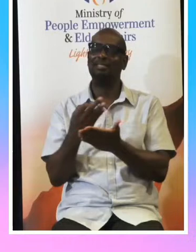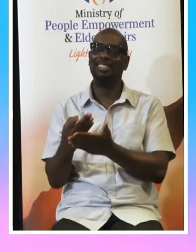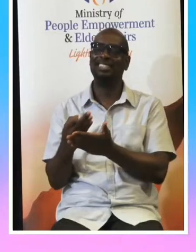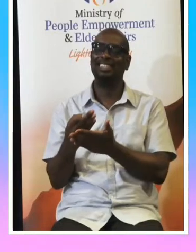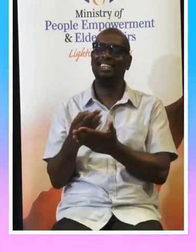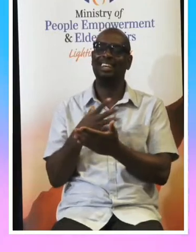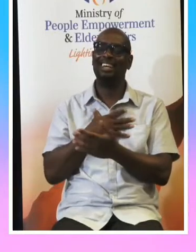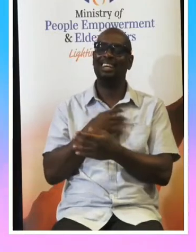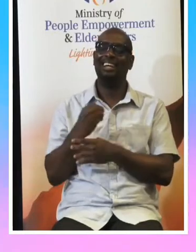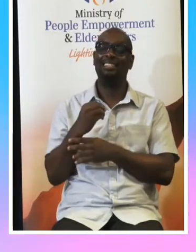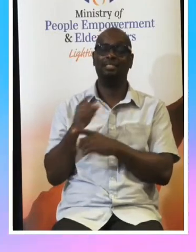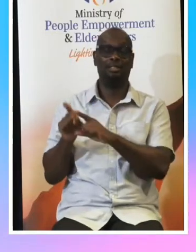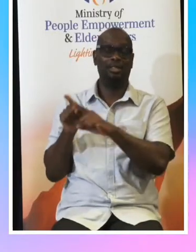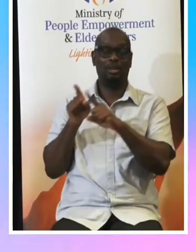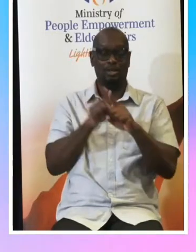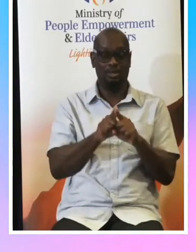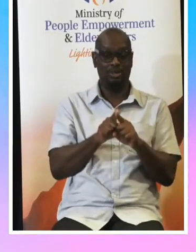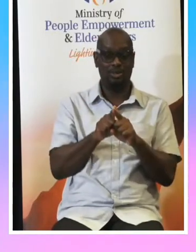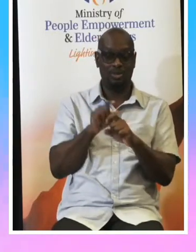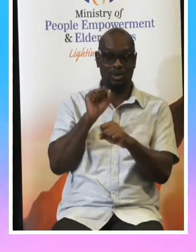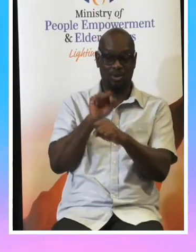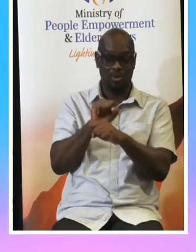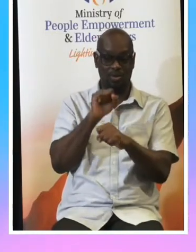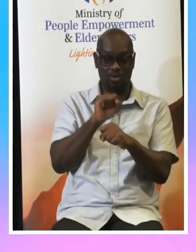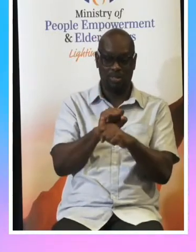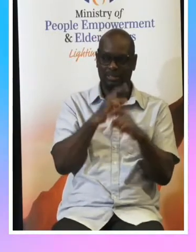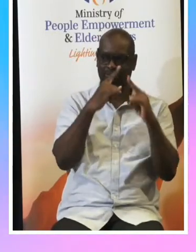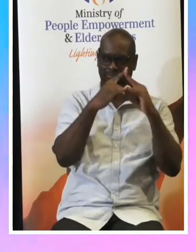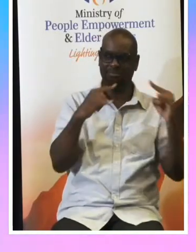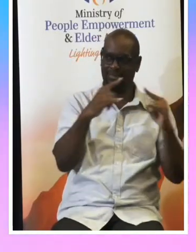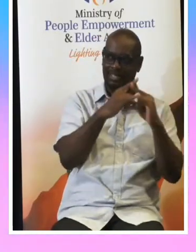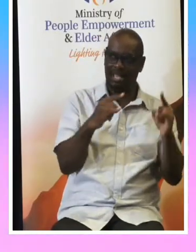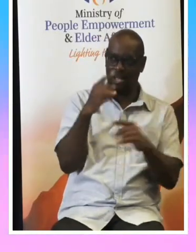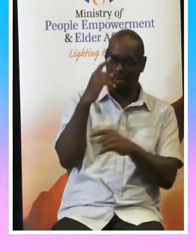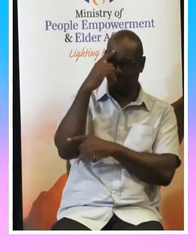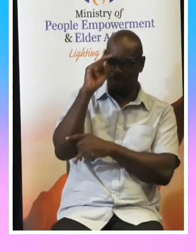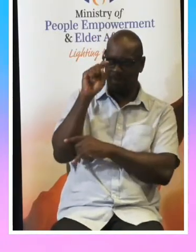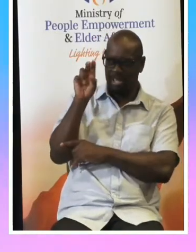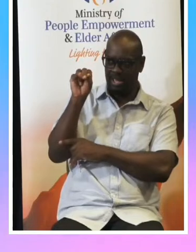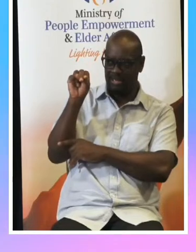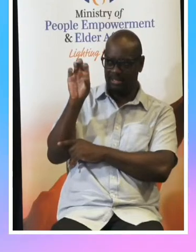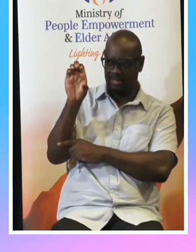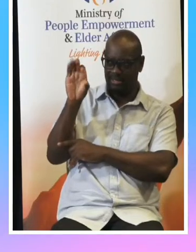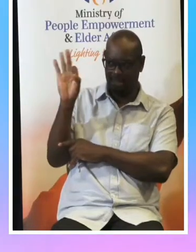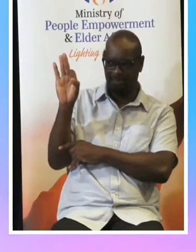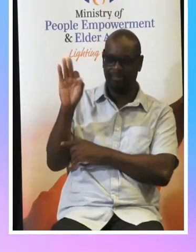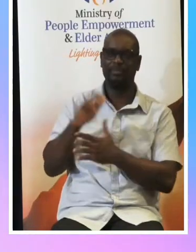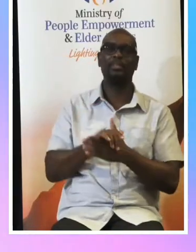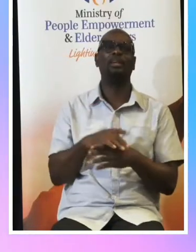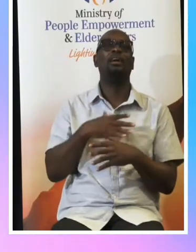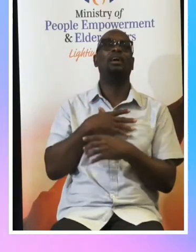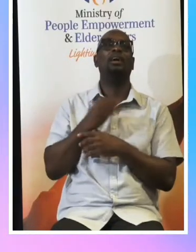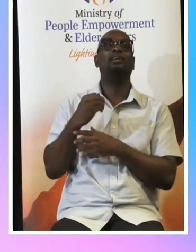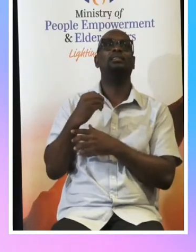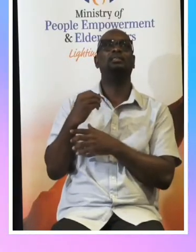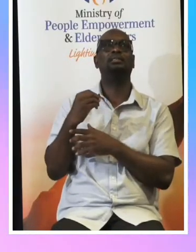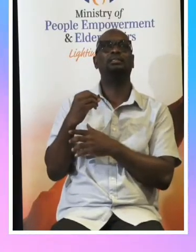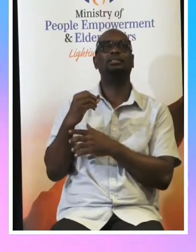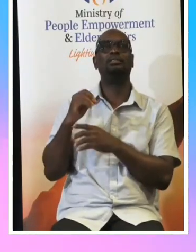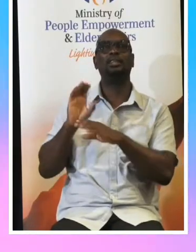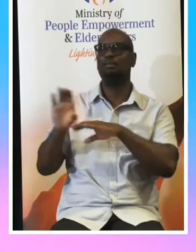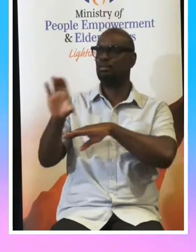to the National Cultural Foundation. And he's worked with the Caribbean